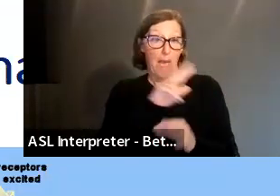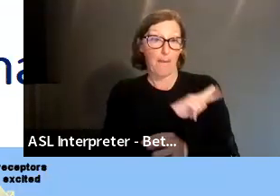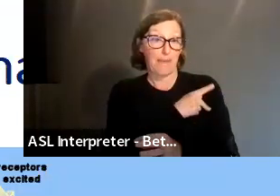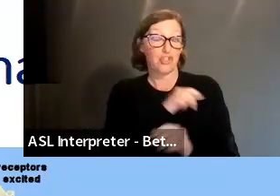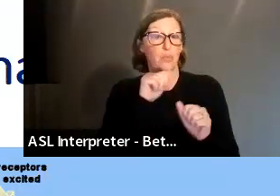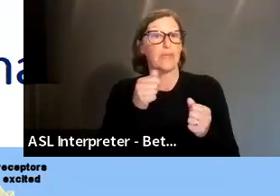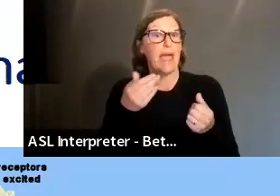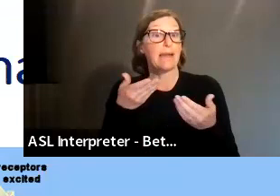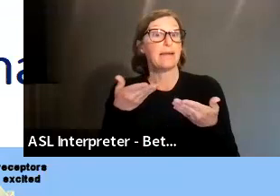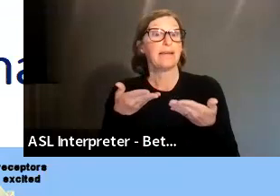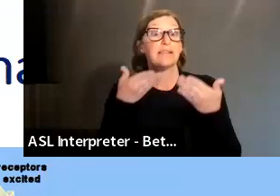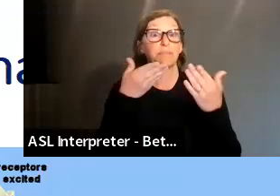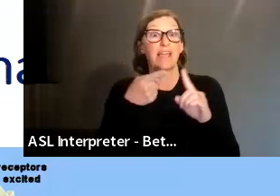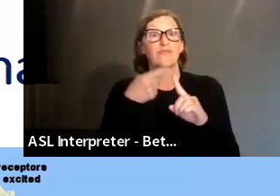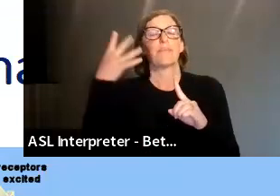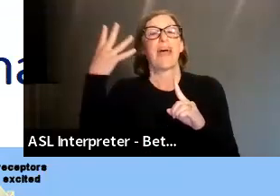cis form from the outside.